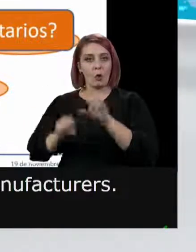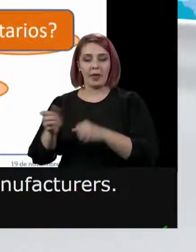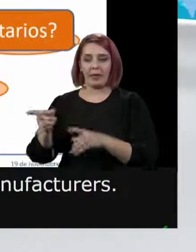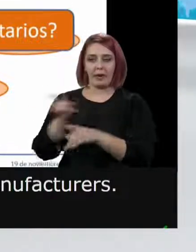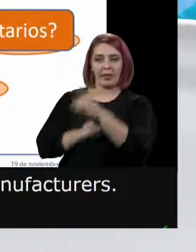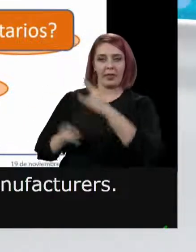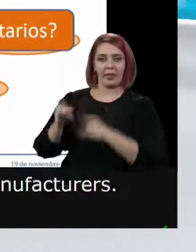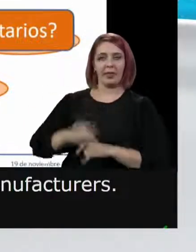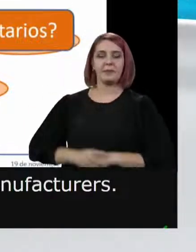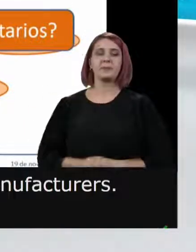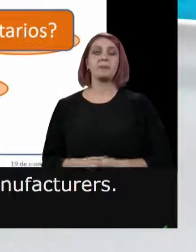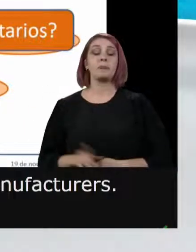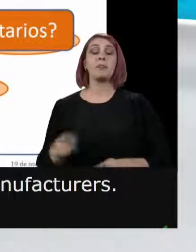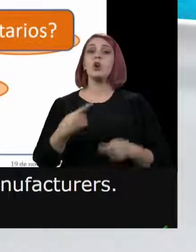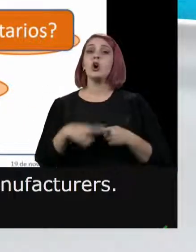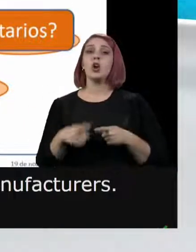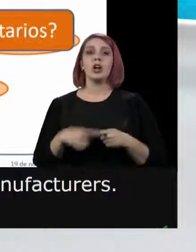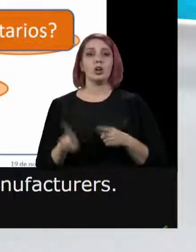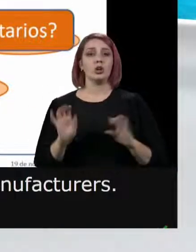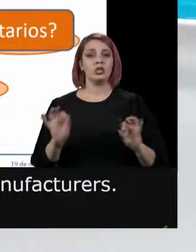consumers.